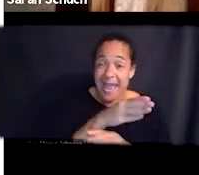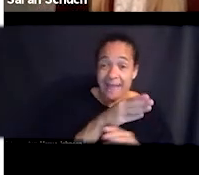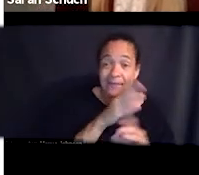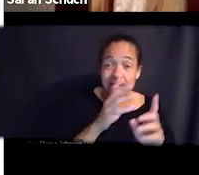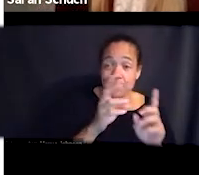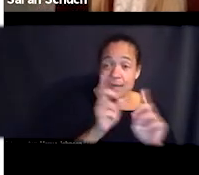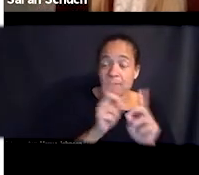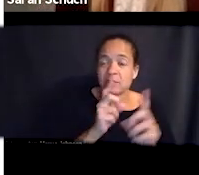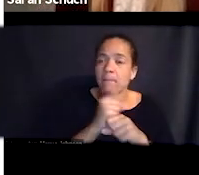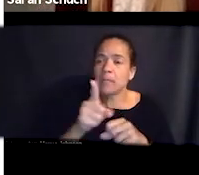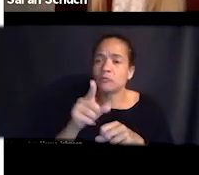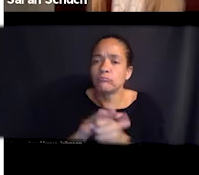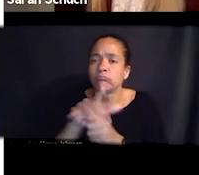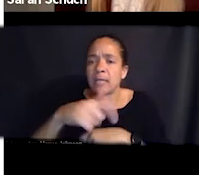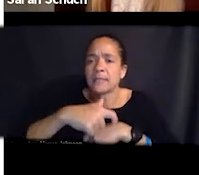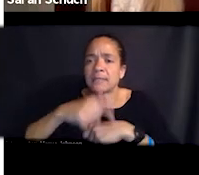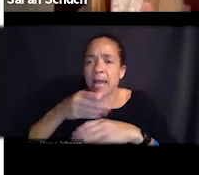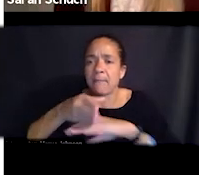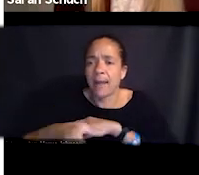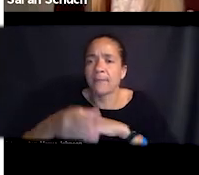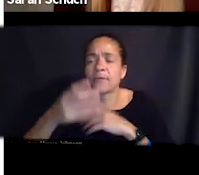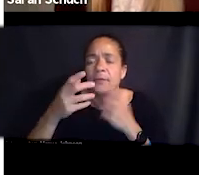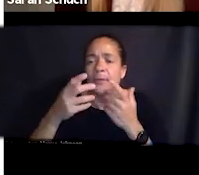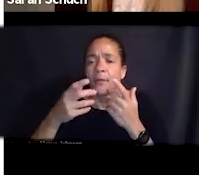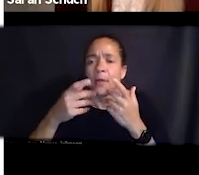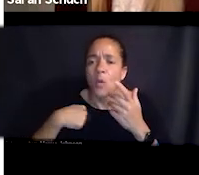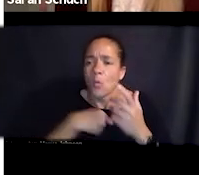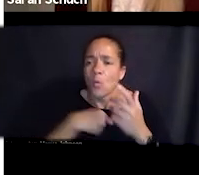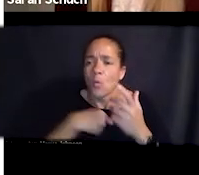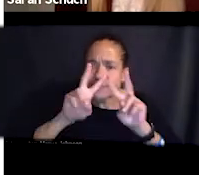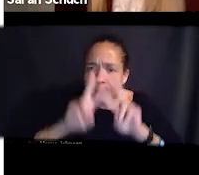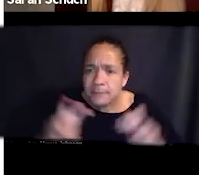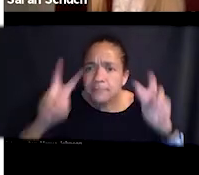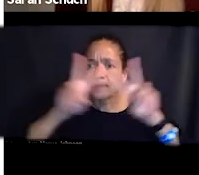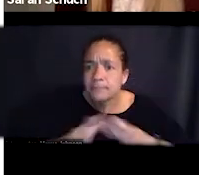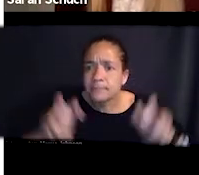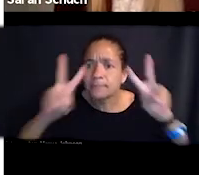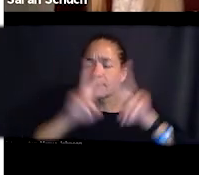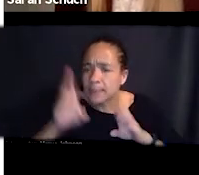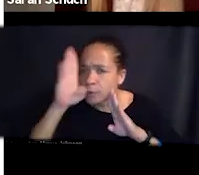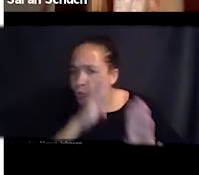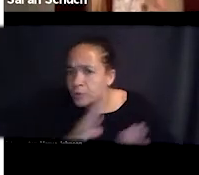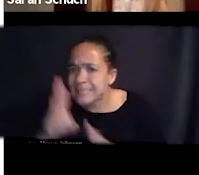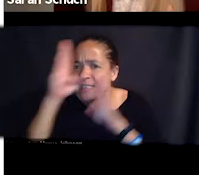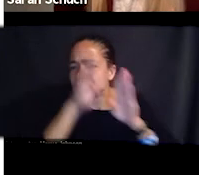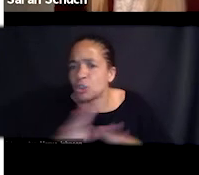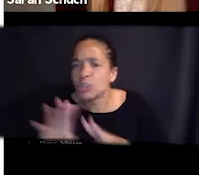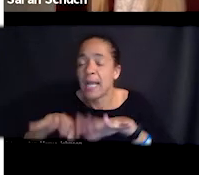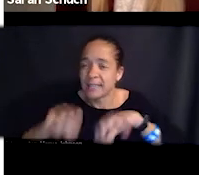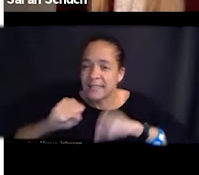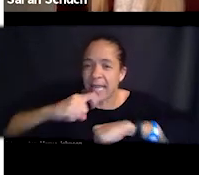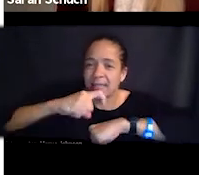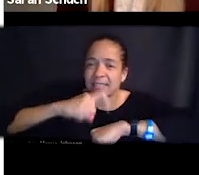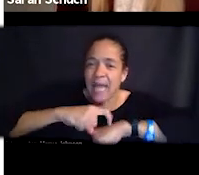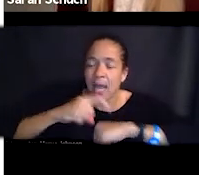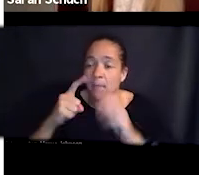conversations and these engagement sessions to know, okay, we actually have to look at all of this strategically and really take the time to understand what